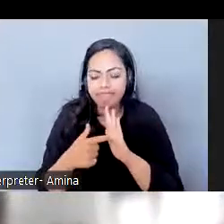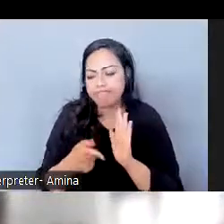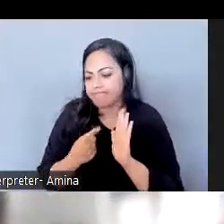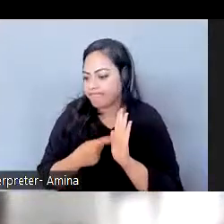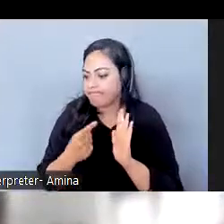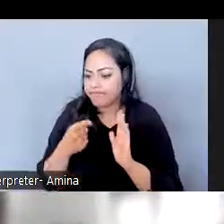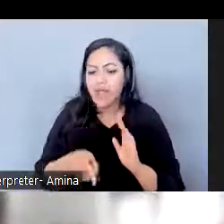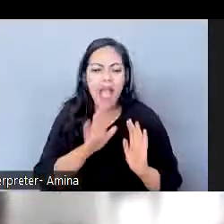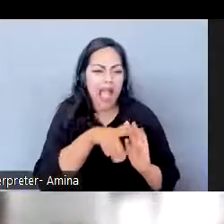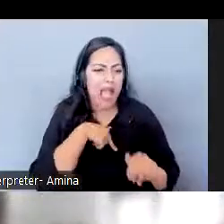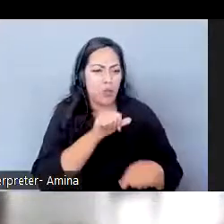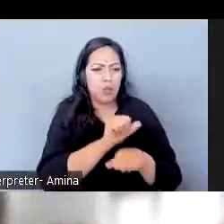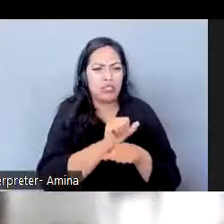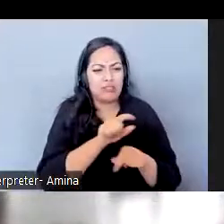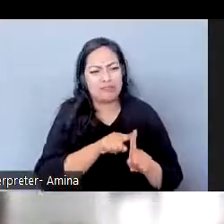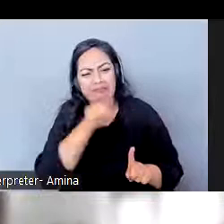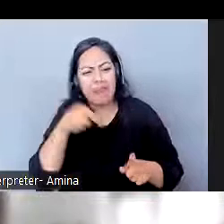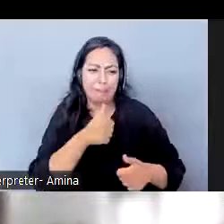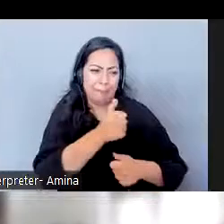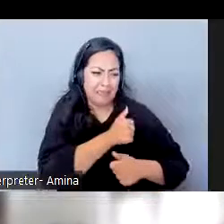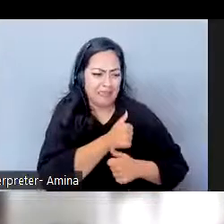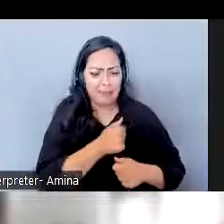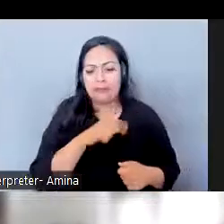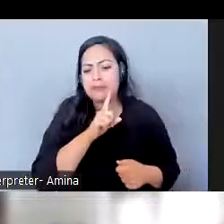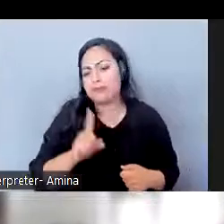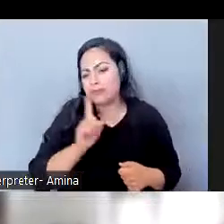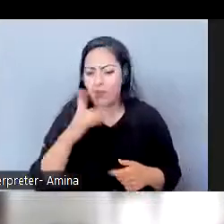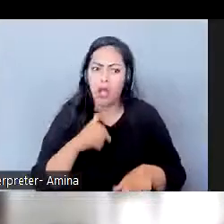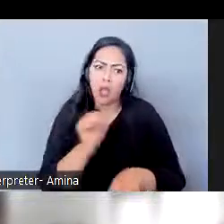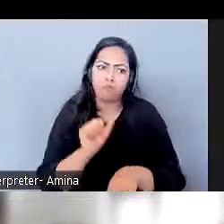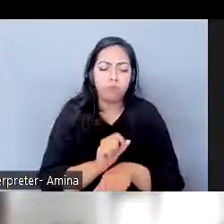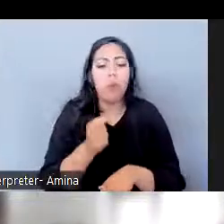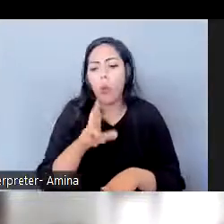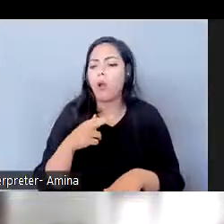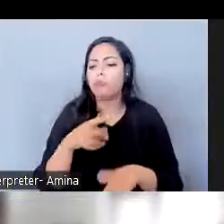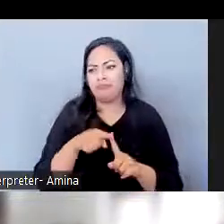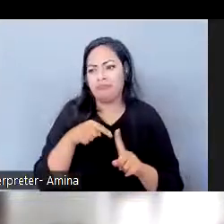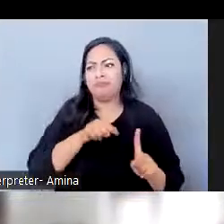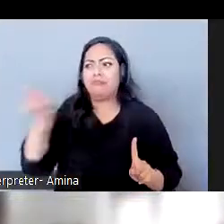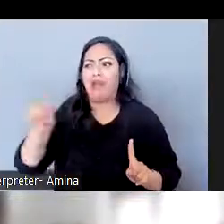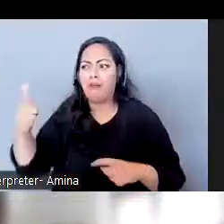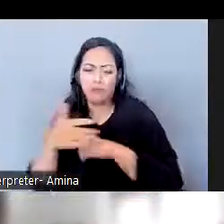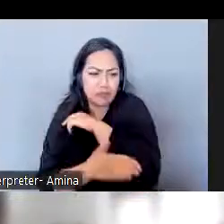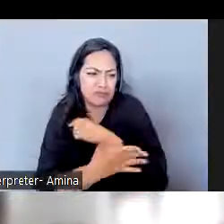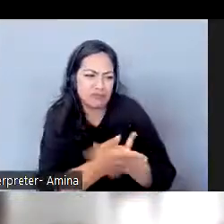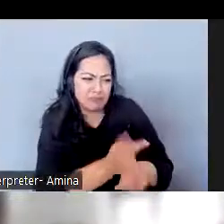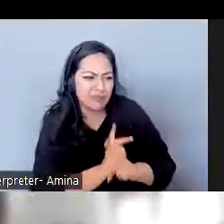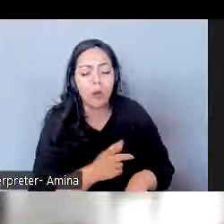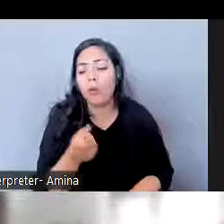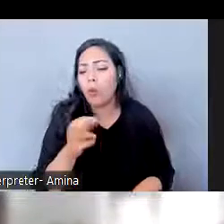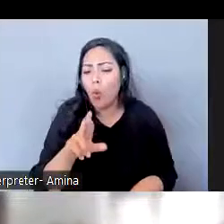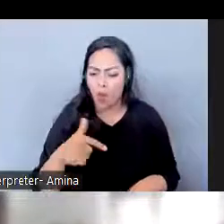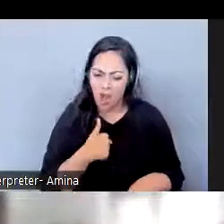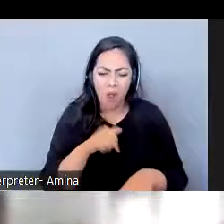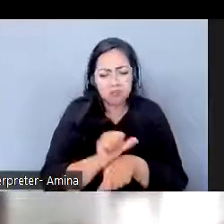That's why I'm a single person. I work so much. I have a very successful business. And that